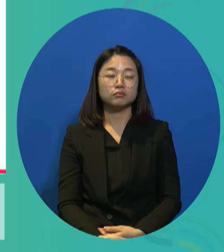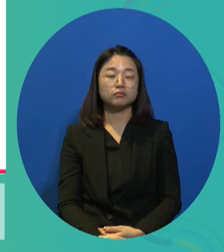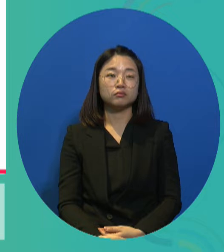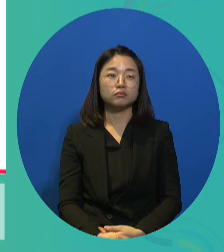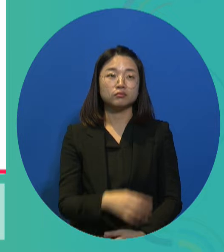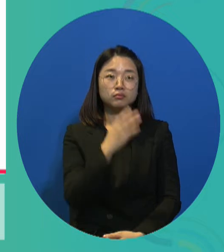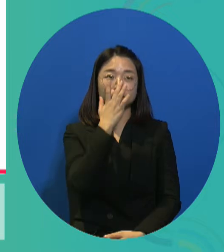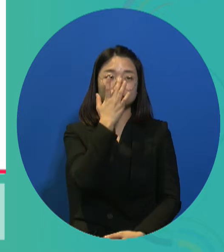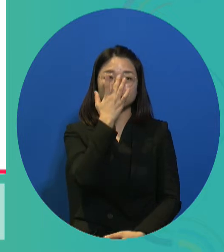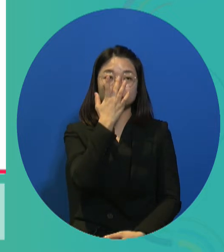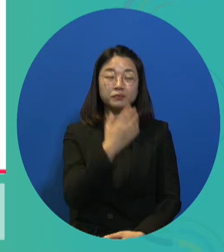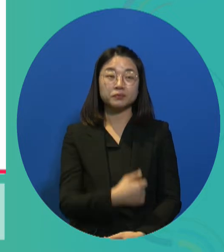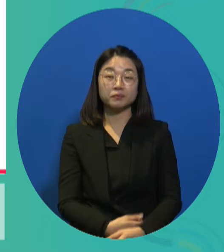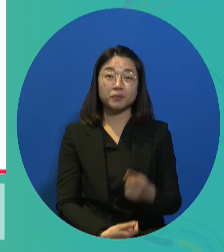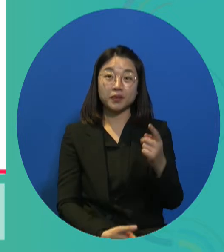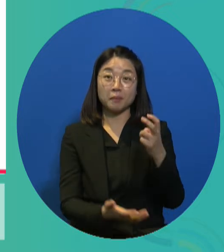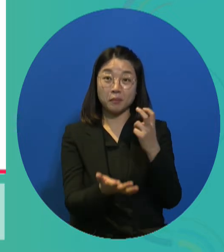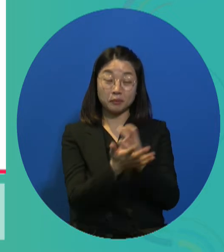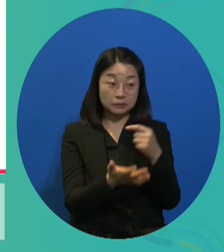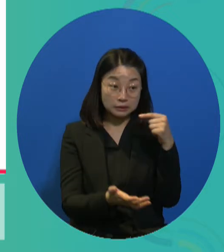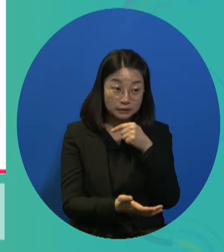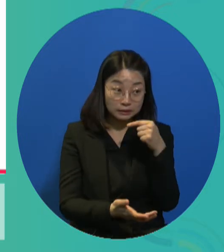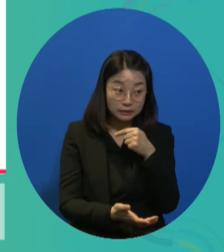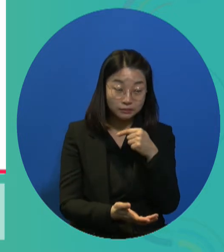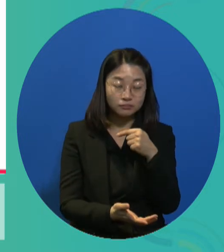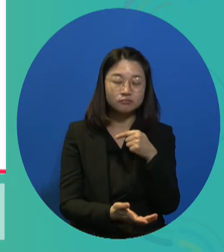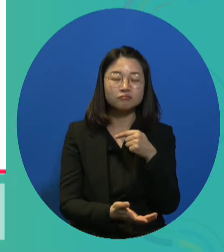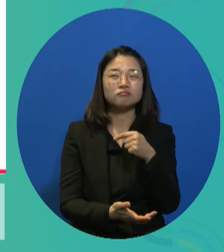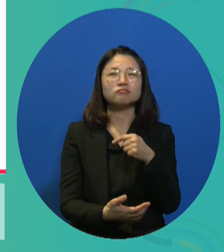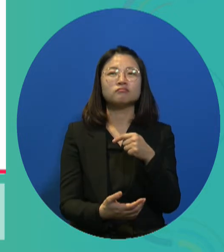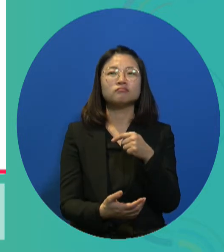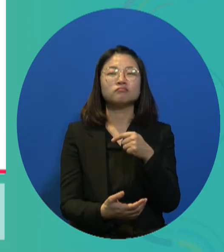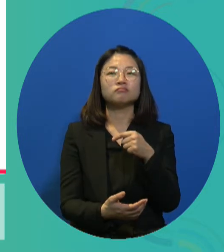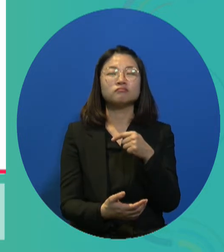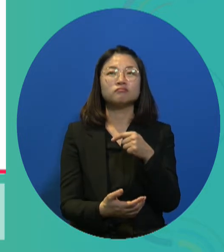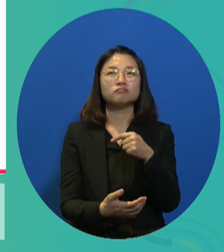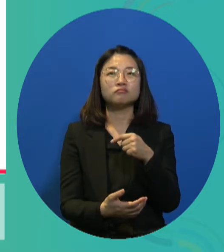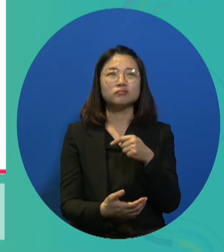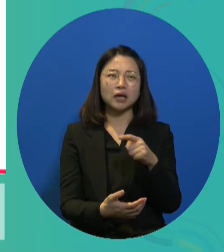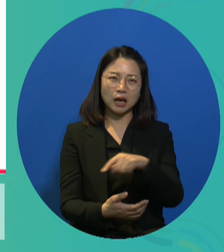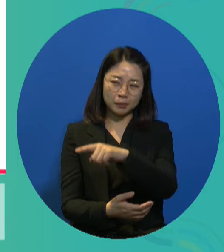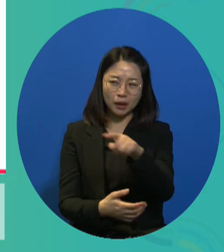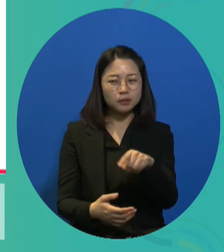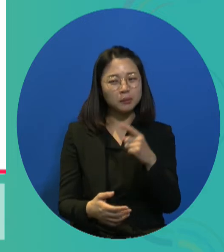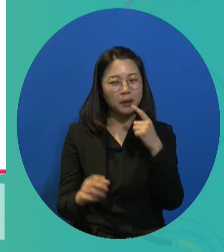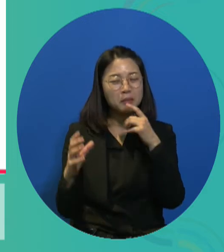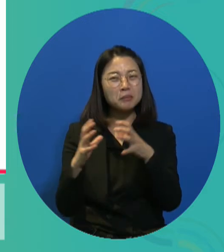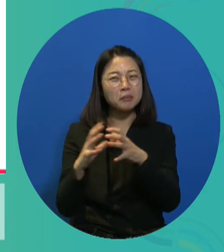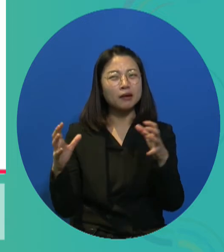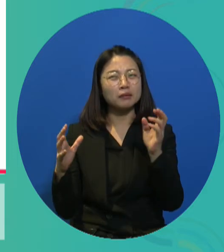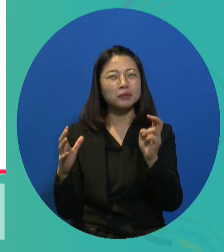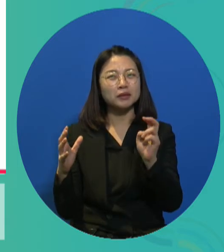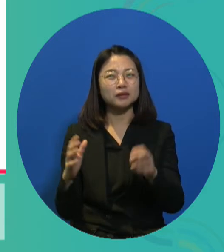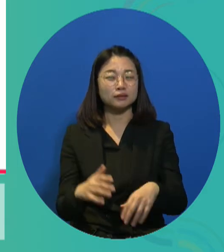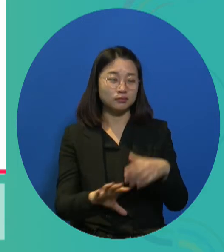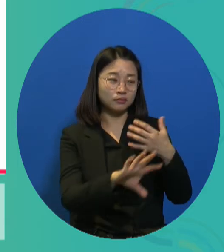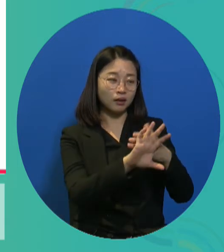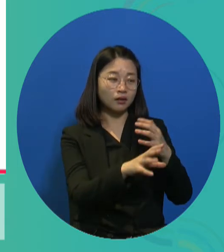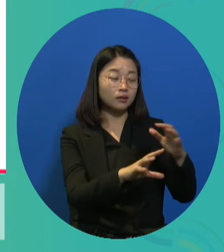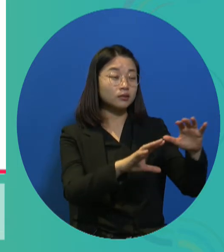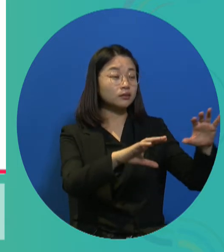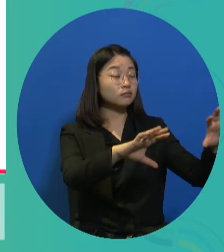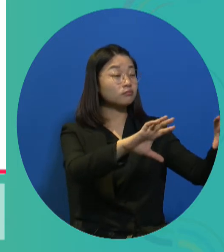same legal effect as domestic law. But as for the aspect of legal enforceability, it may have some